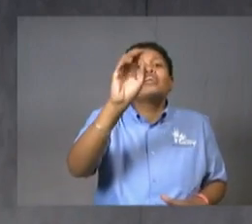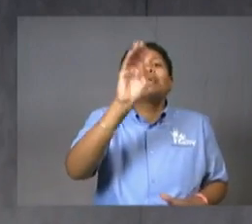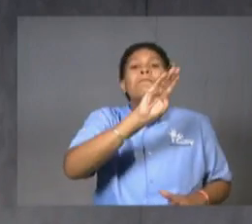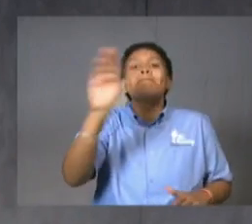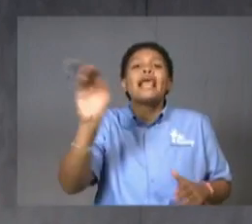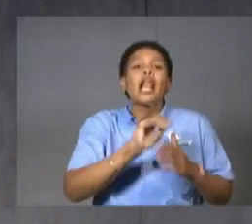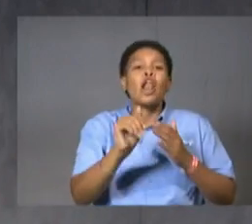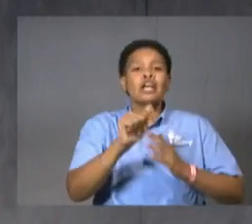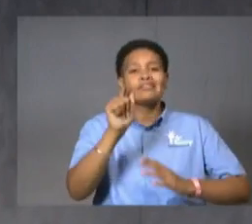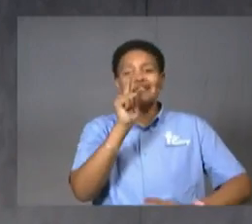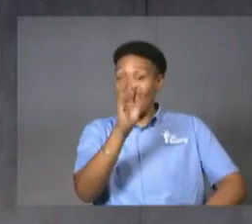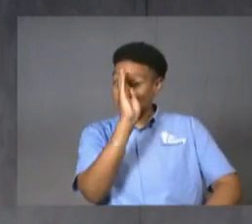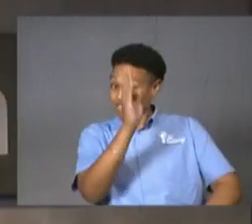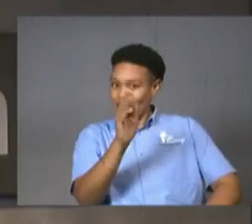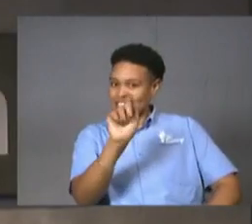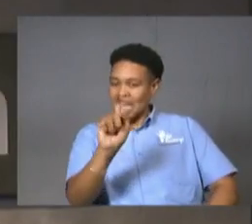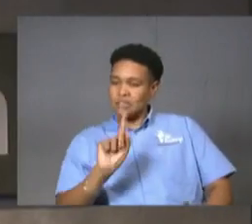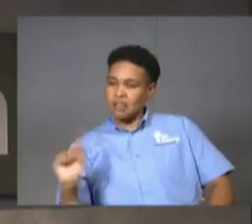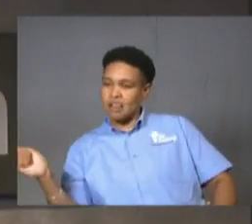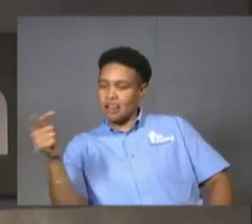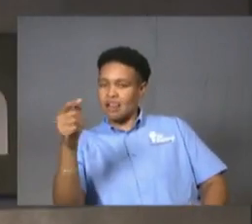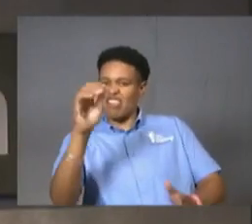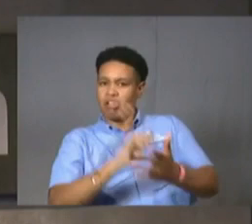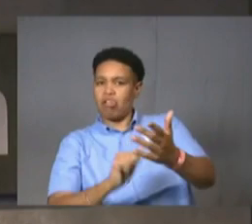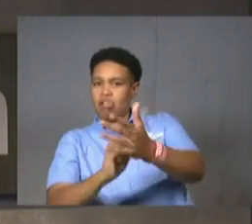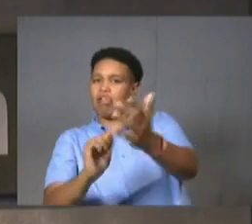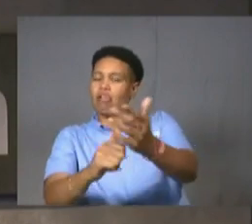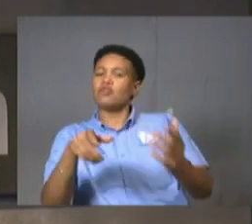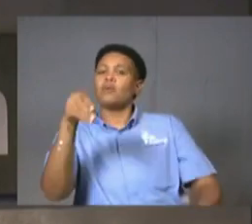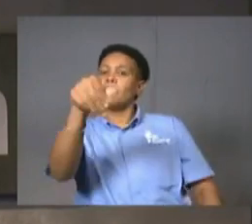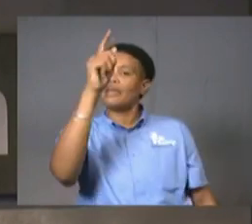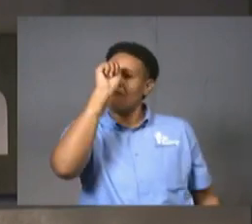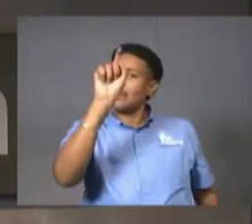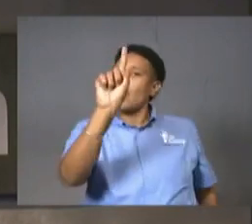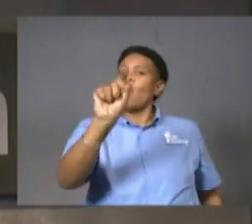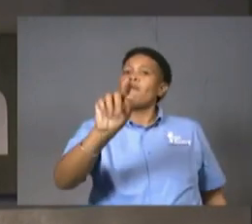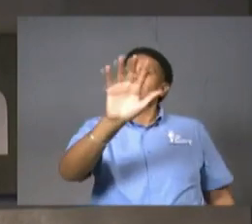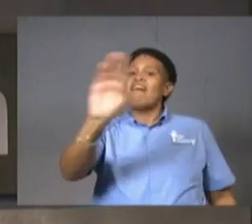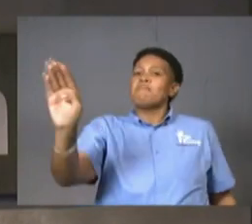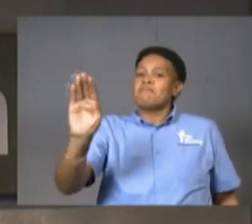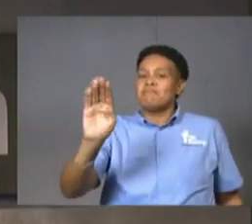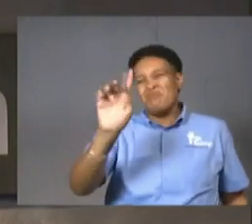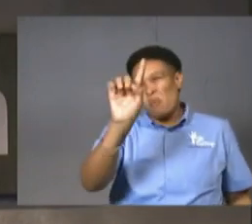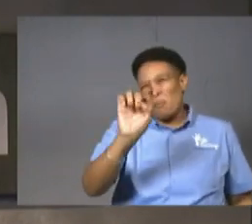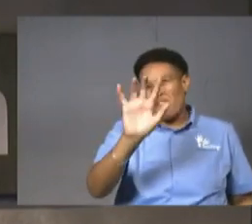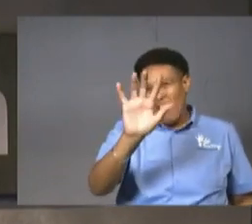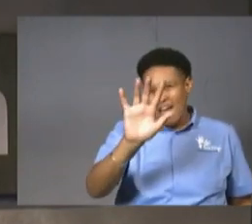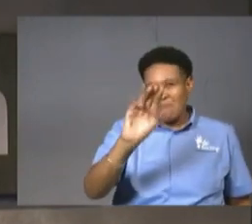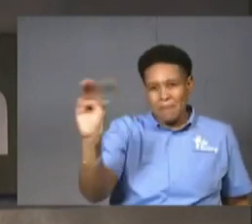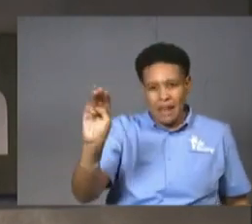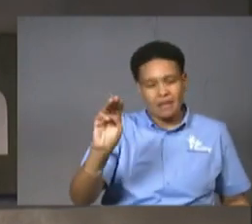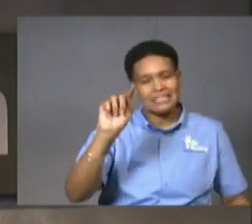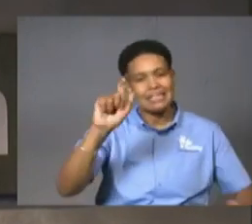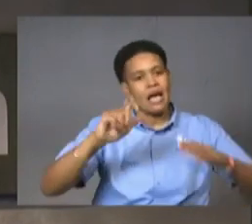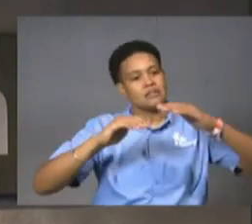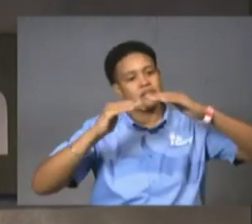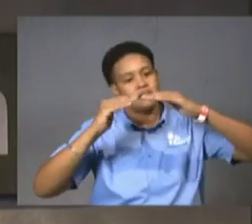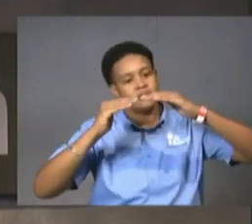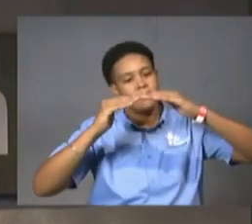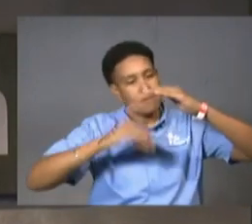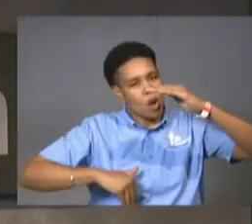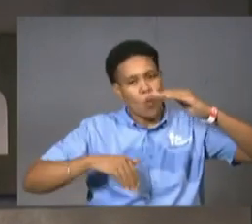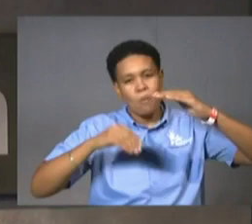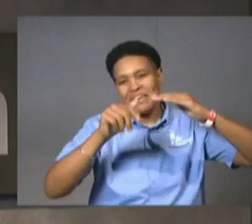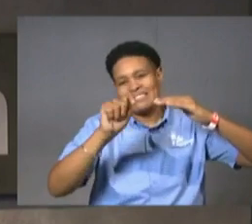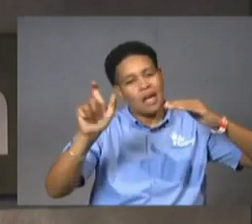taxes on the backs of the people in order to pay for that 1.5. We wouldn't be troubling it at this stage because it is established and it's part